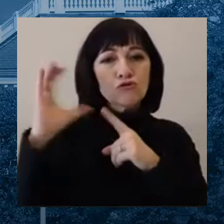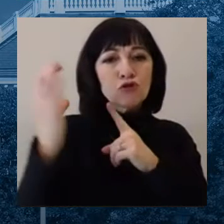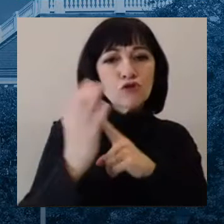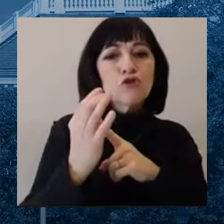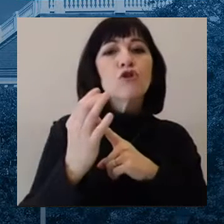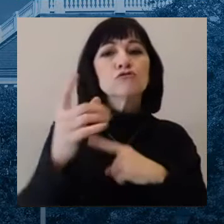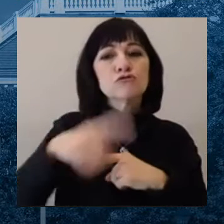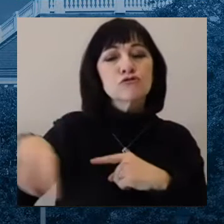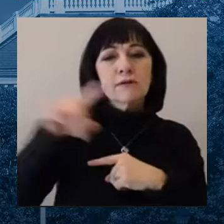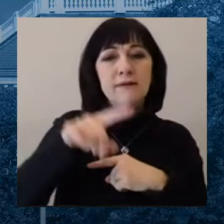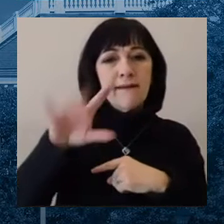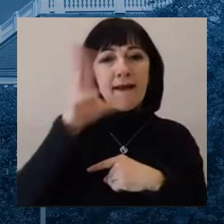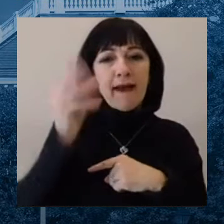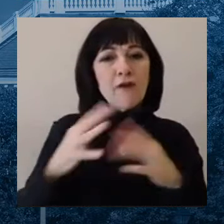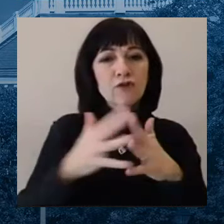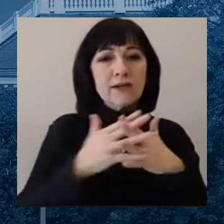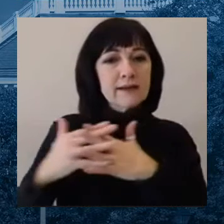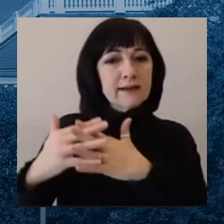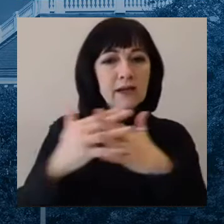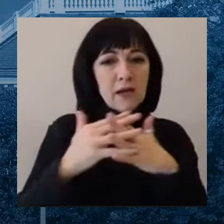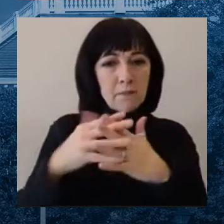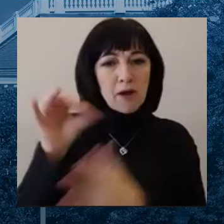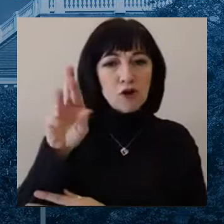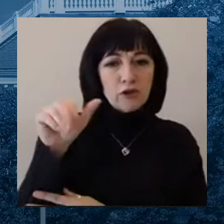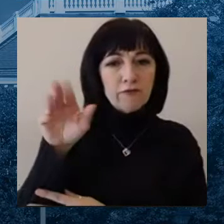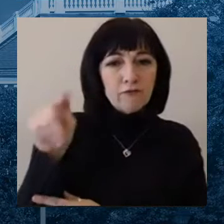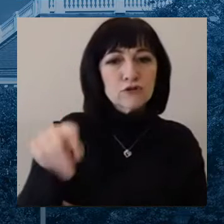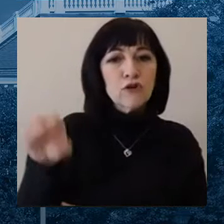and fraternities. His synopsis is